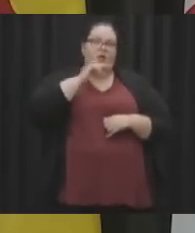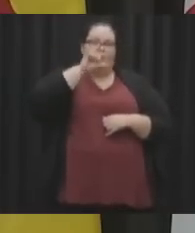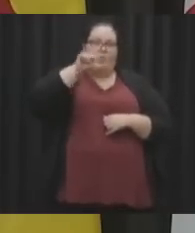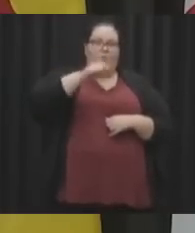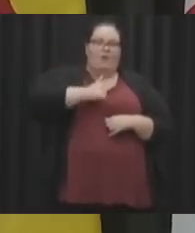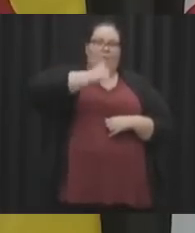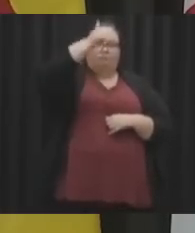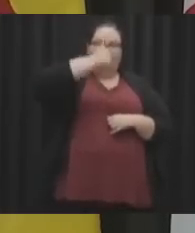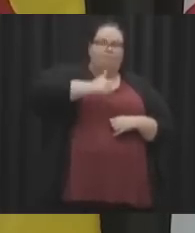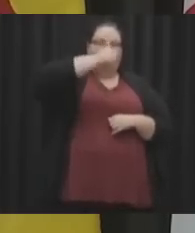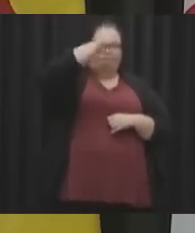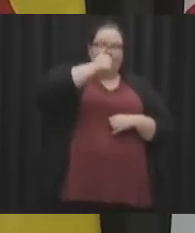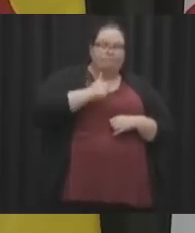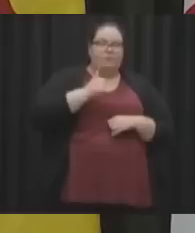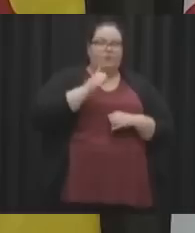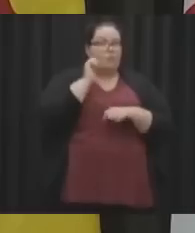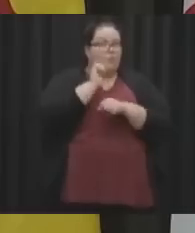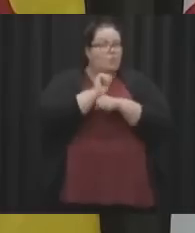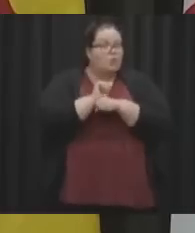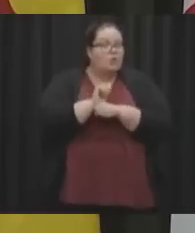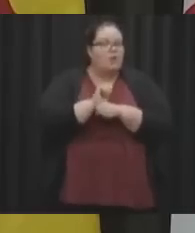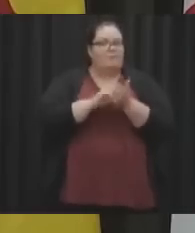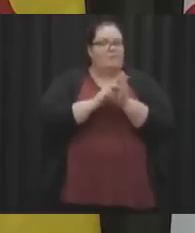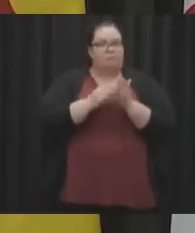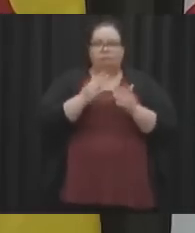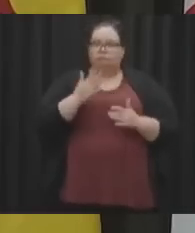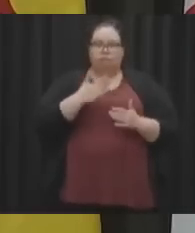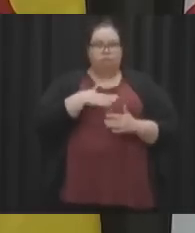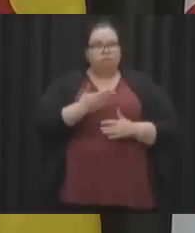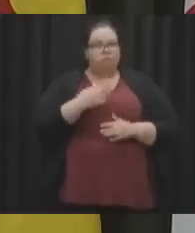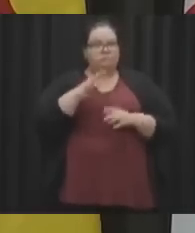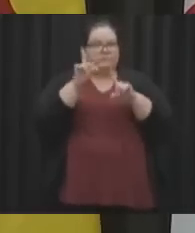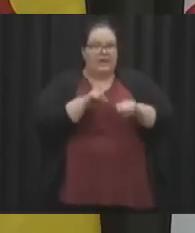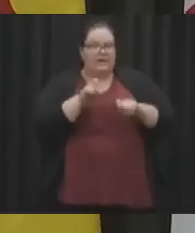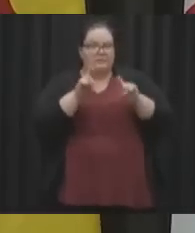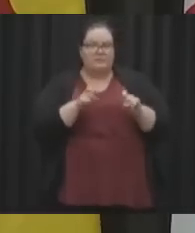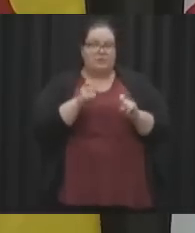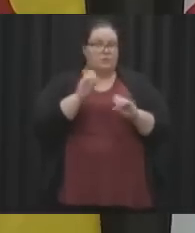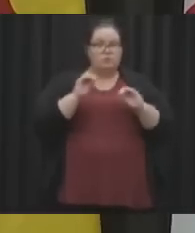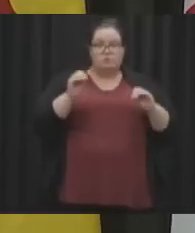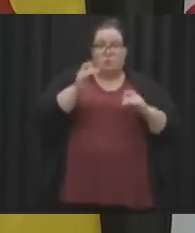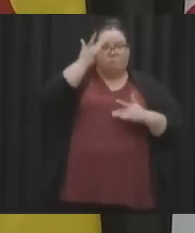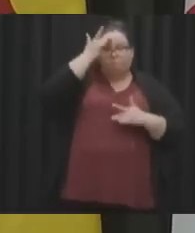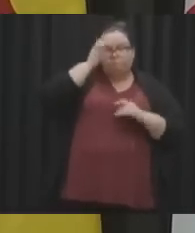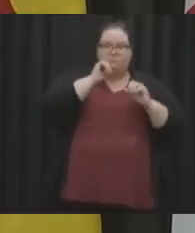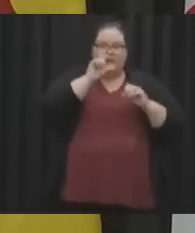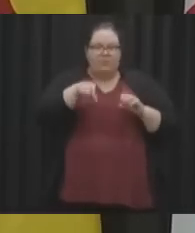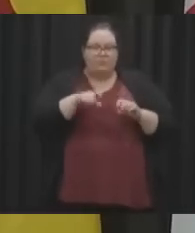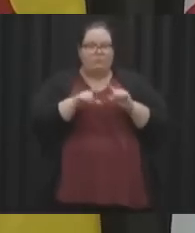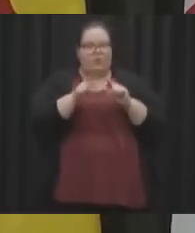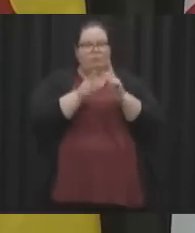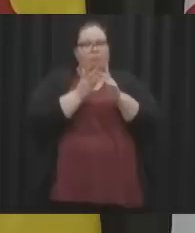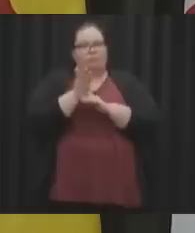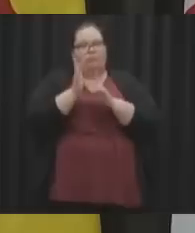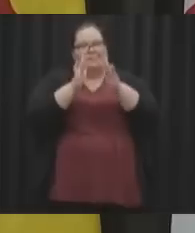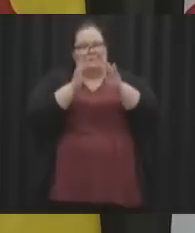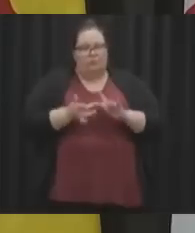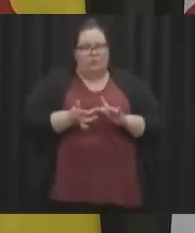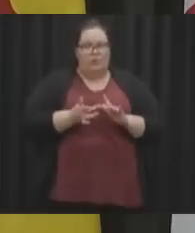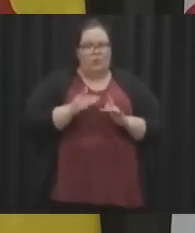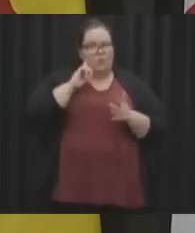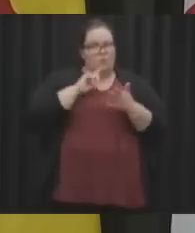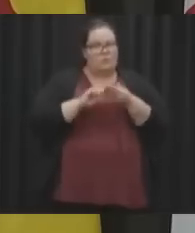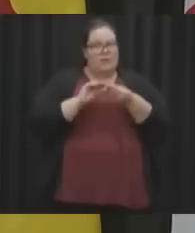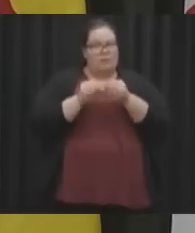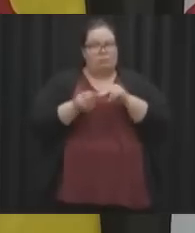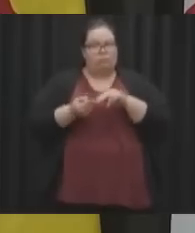testing, why we test and who we test and when we test. It's important for New Brunswickers to understand the amount of testing we conduct has